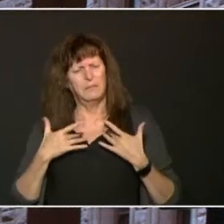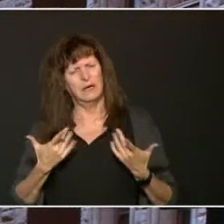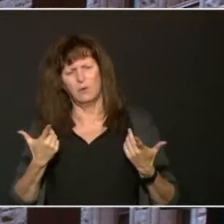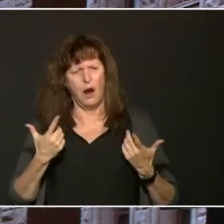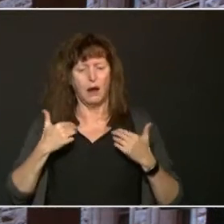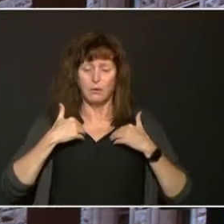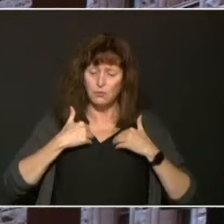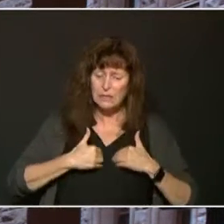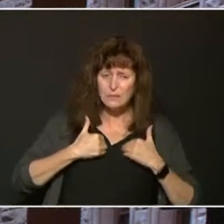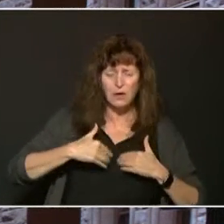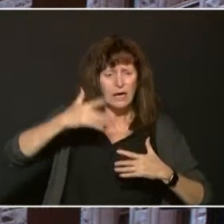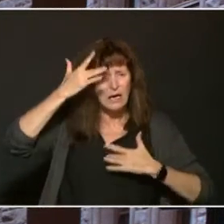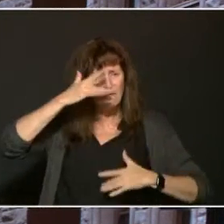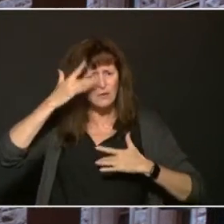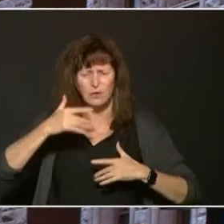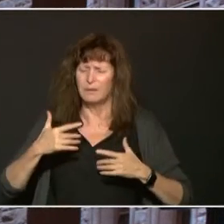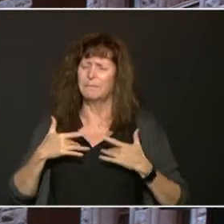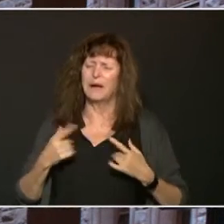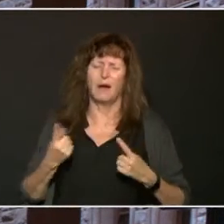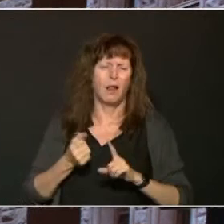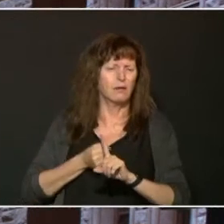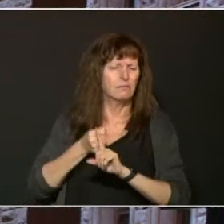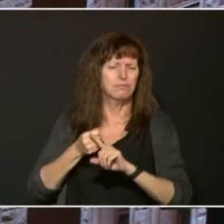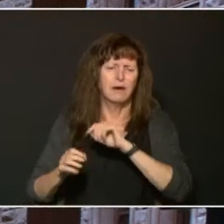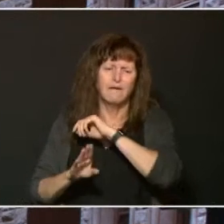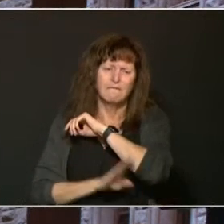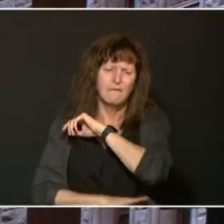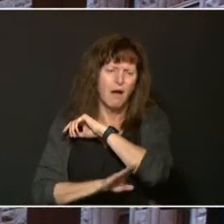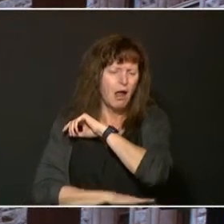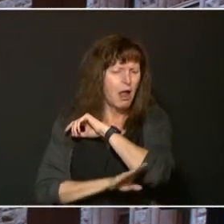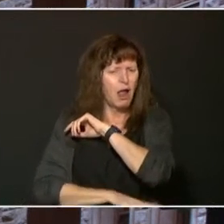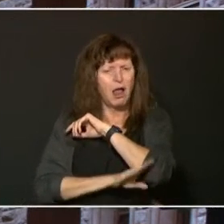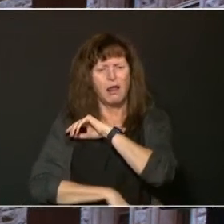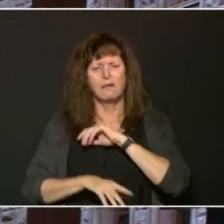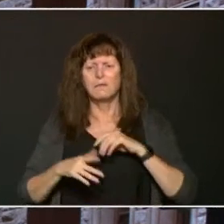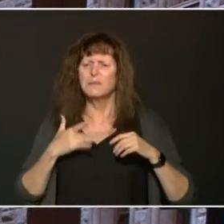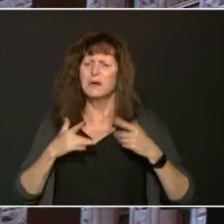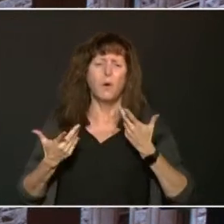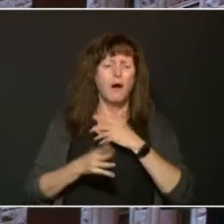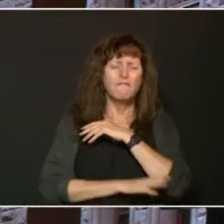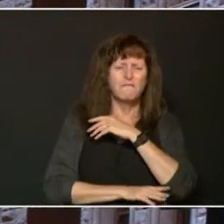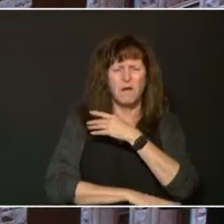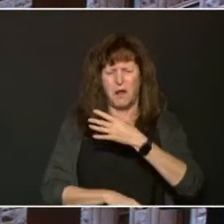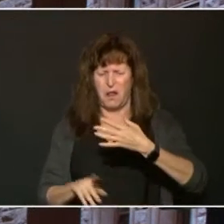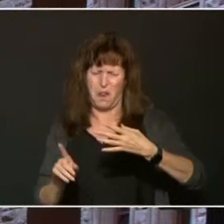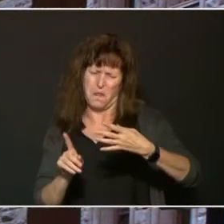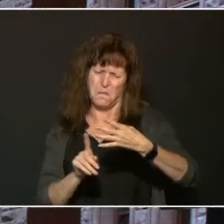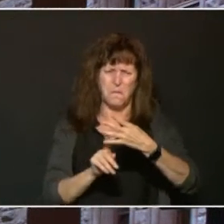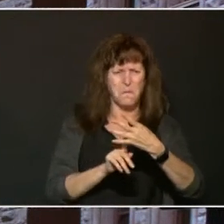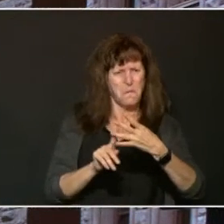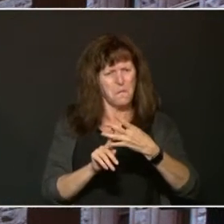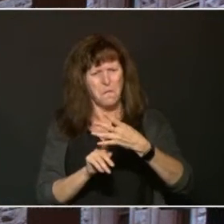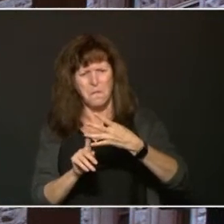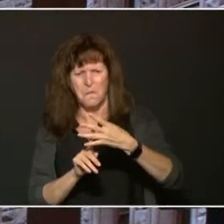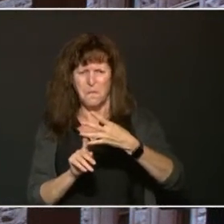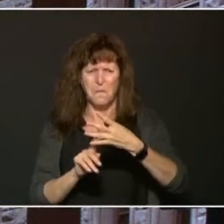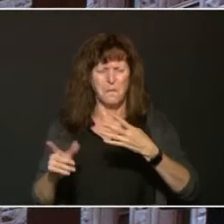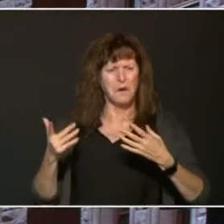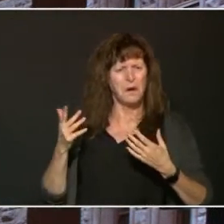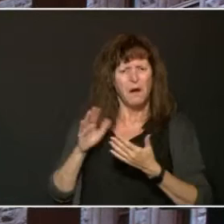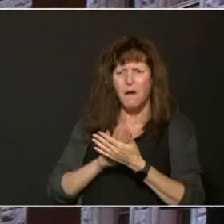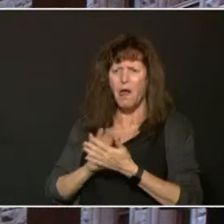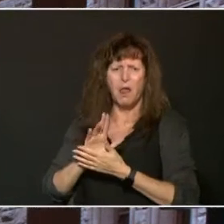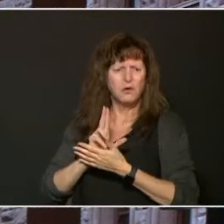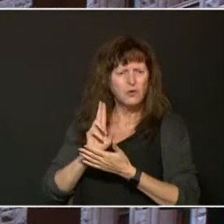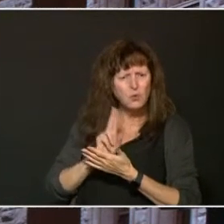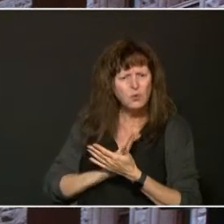back, especially around the third week of September in congregate settings, schools, universities, colleges, workplaces.